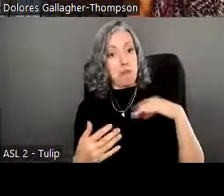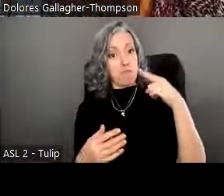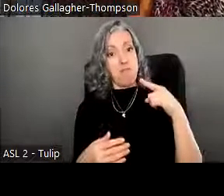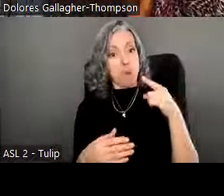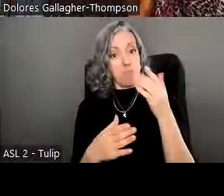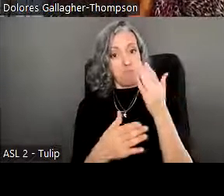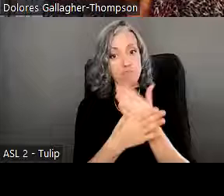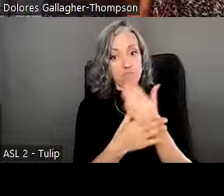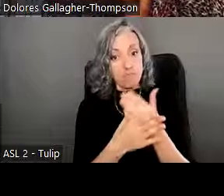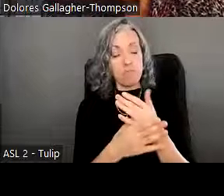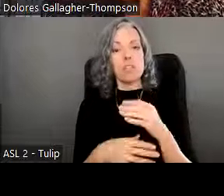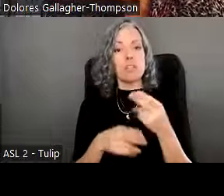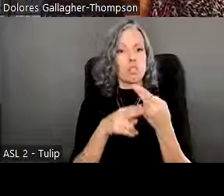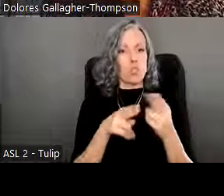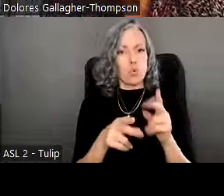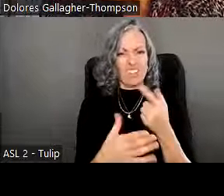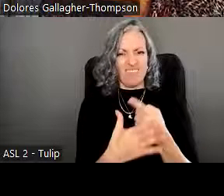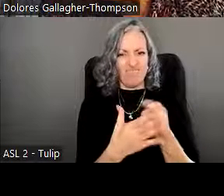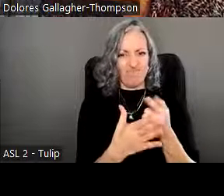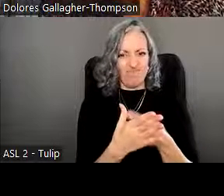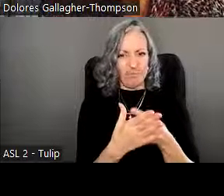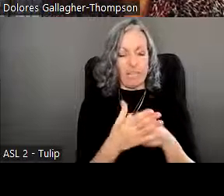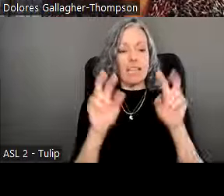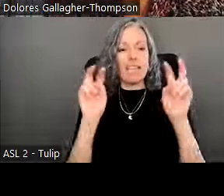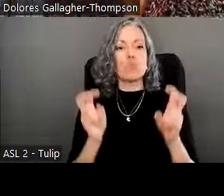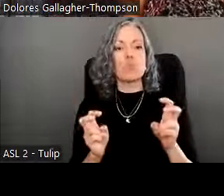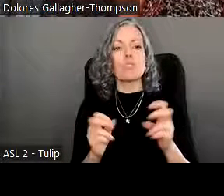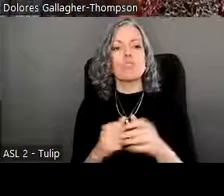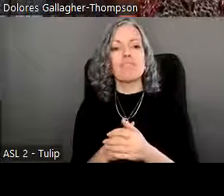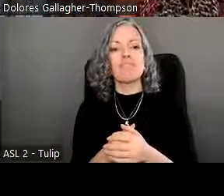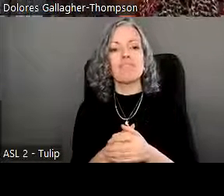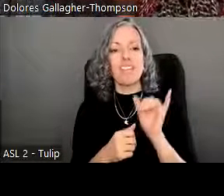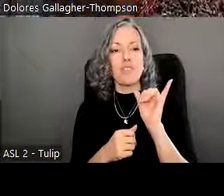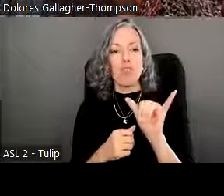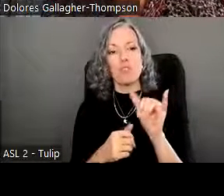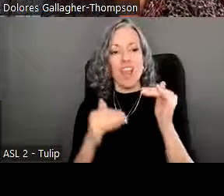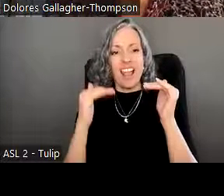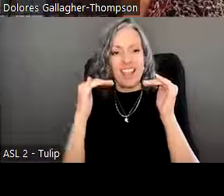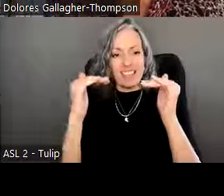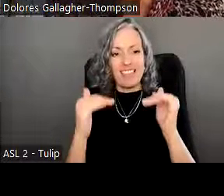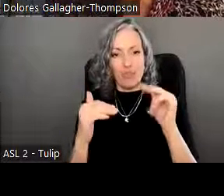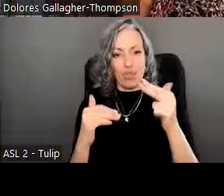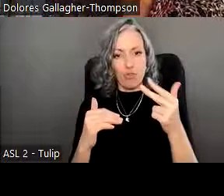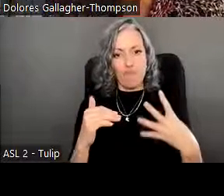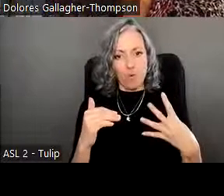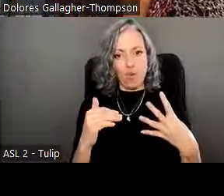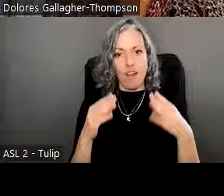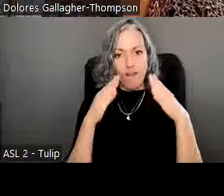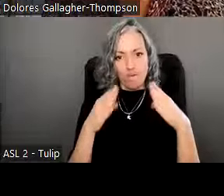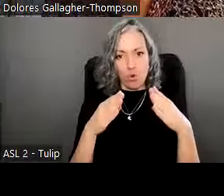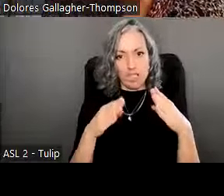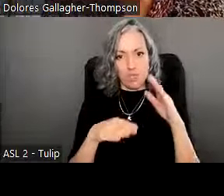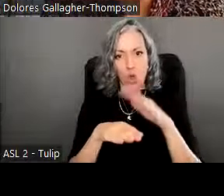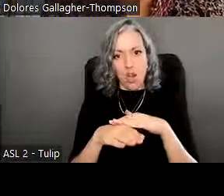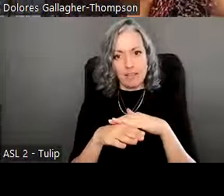psychotherapy, short-term therapy focused on caregiver issues. So those are level 3 and 4 is what I'll focus on in the